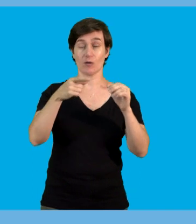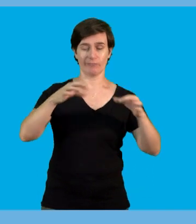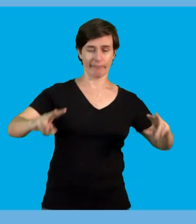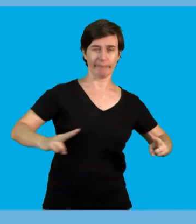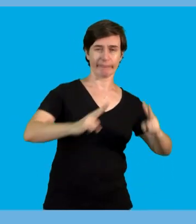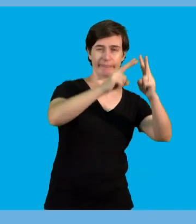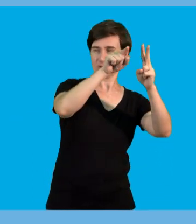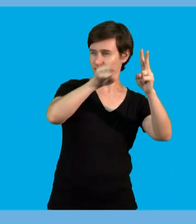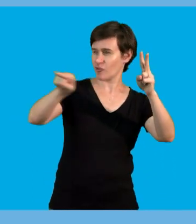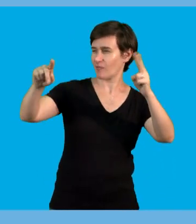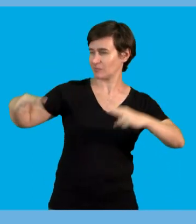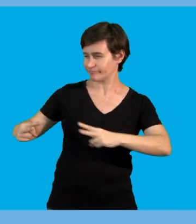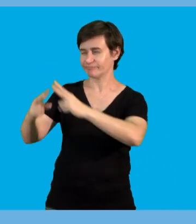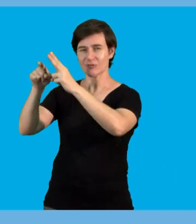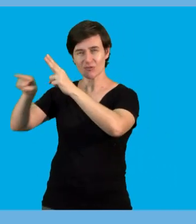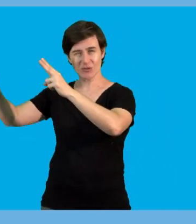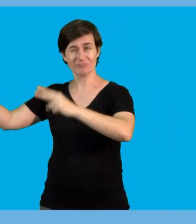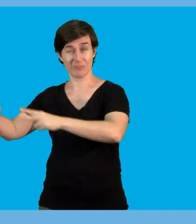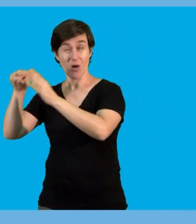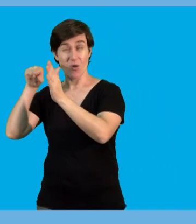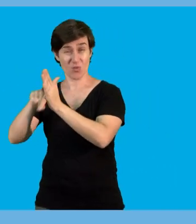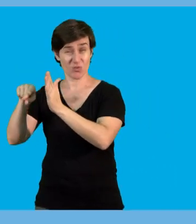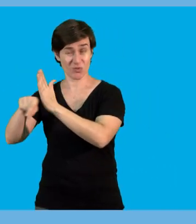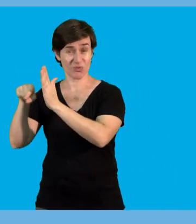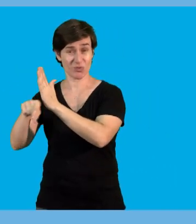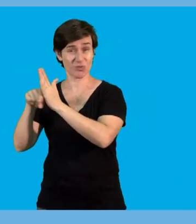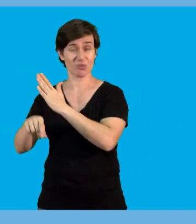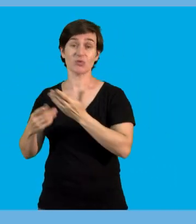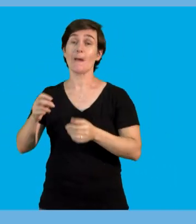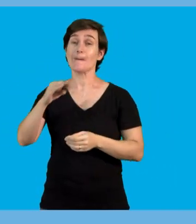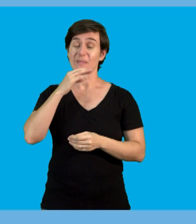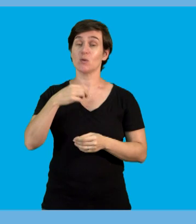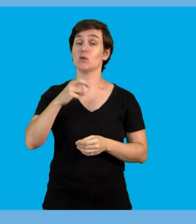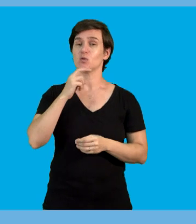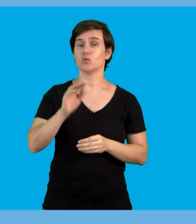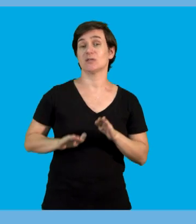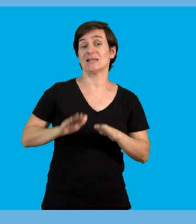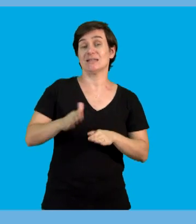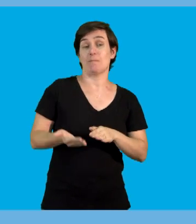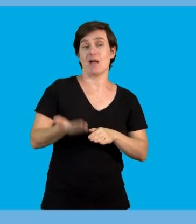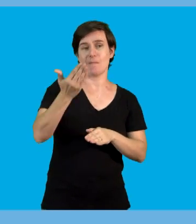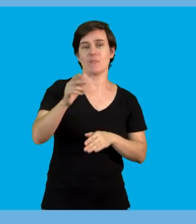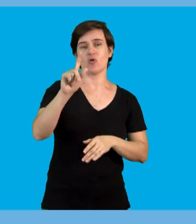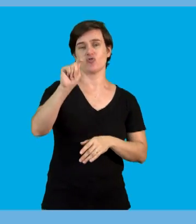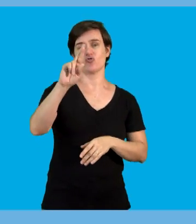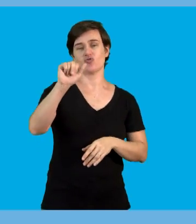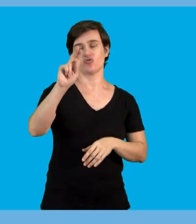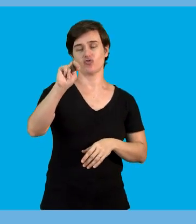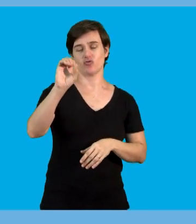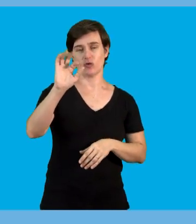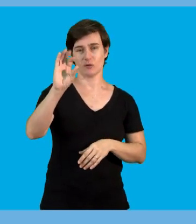losing the energy, we then now need to step it up, because if it gets to the factory, or it gets